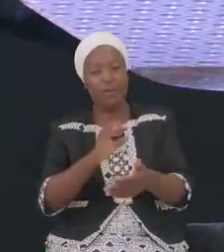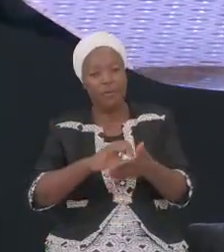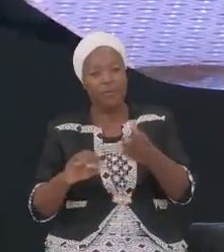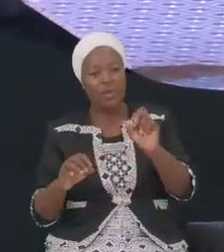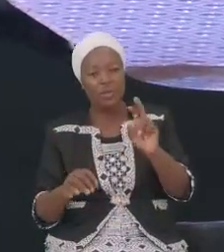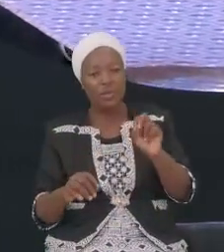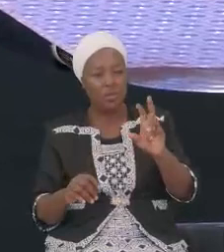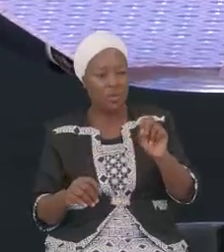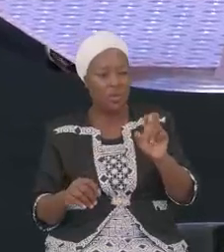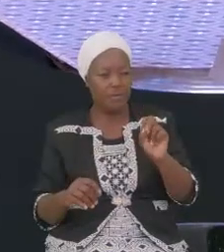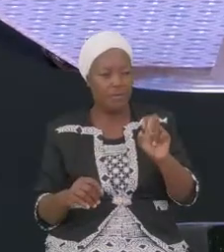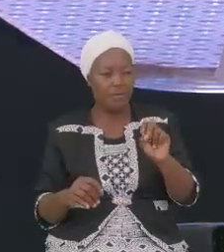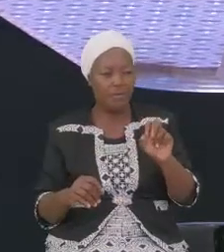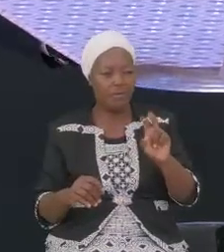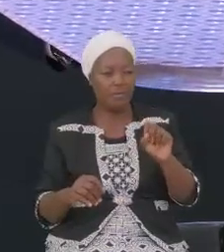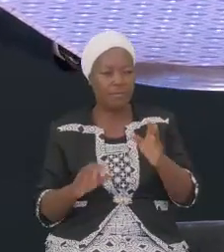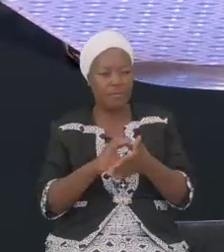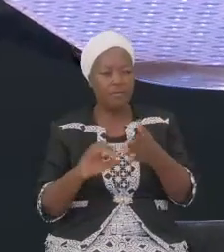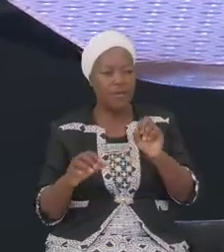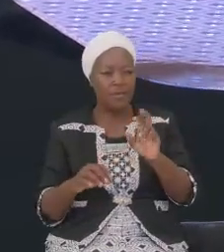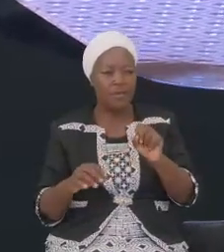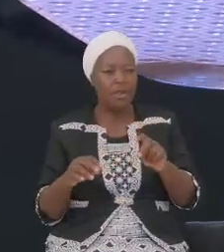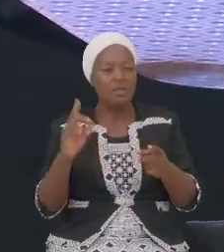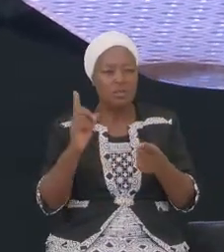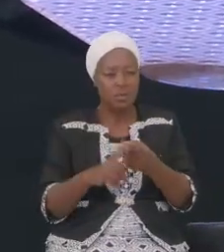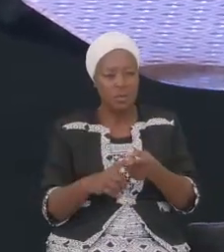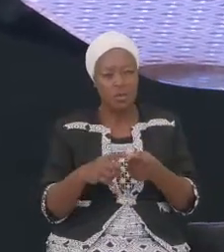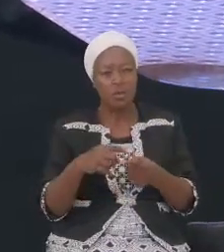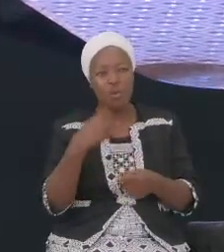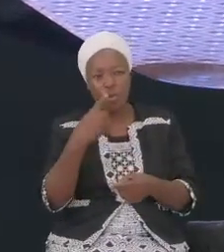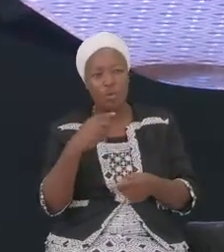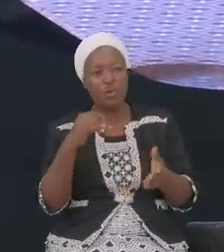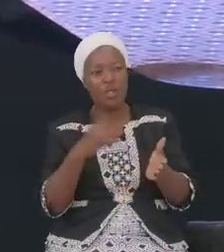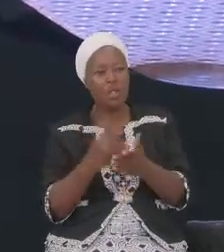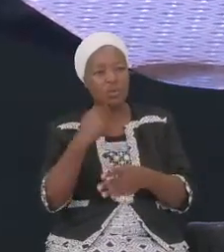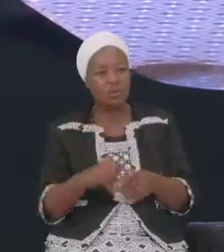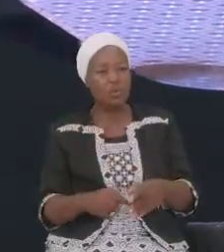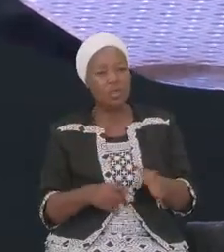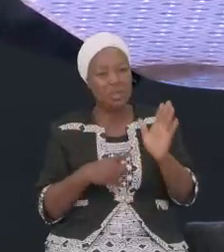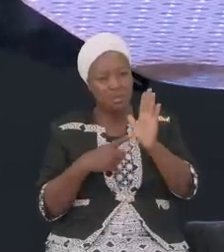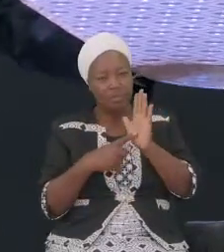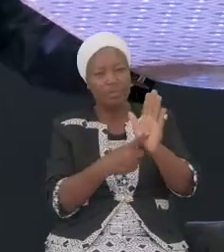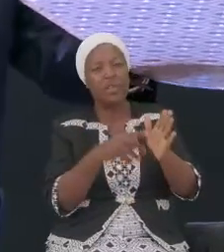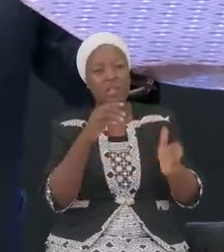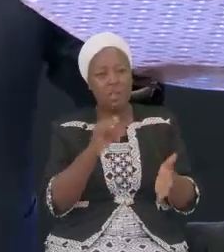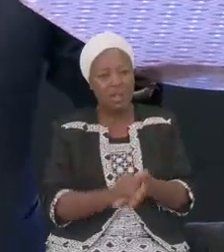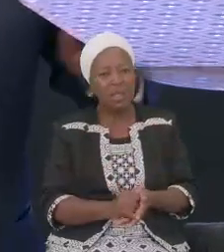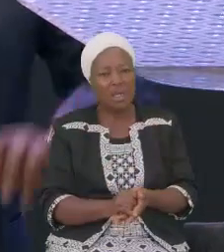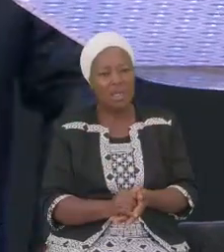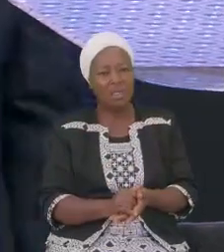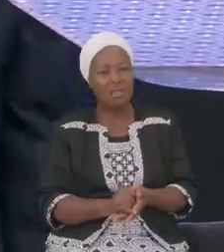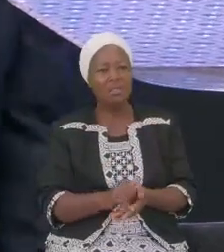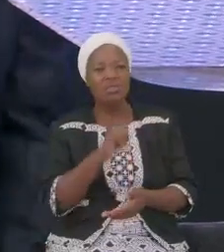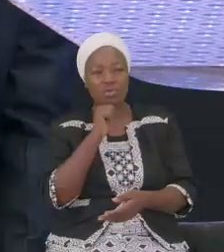12, it says in verse 12, unto whom it was revealed that not